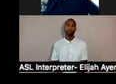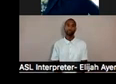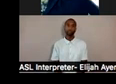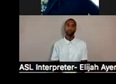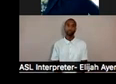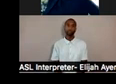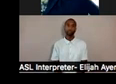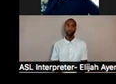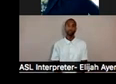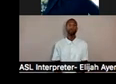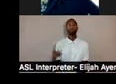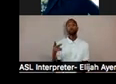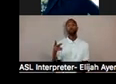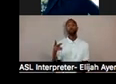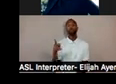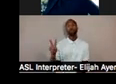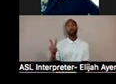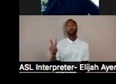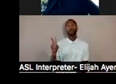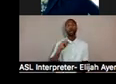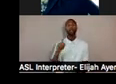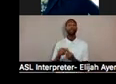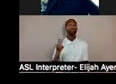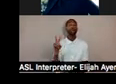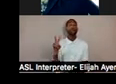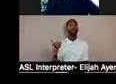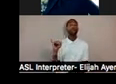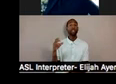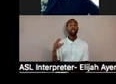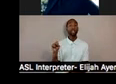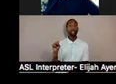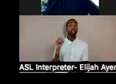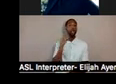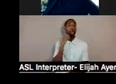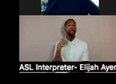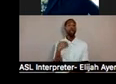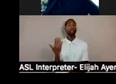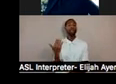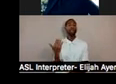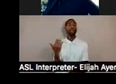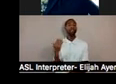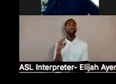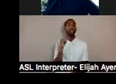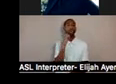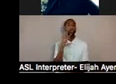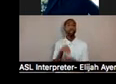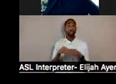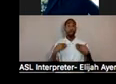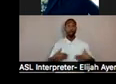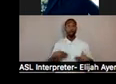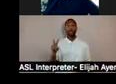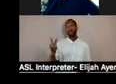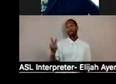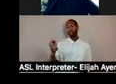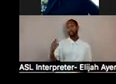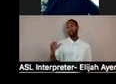So polyvagal theory has to do with the vagus nerve. There's 10 or 13 nerves that originate in the body, and the vagus nerve is